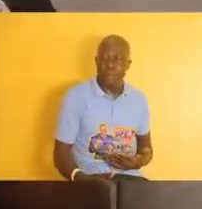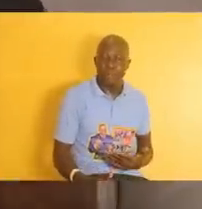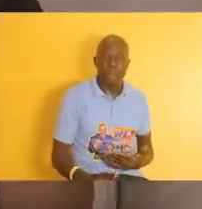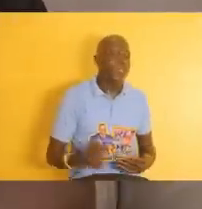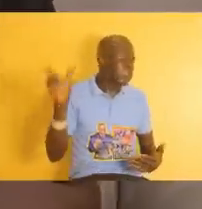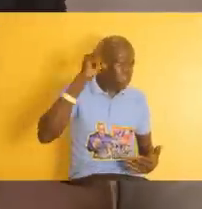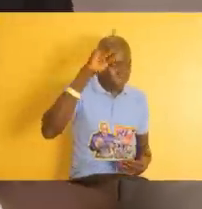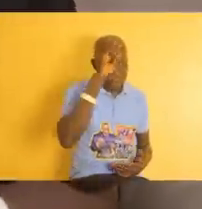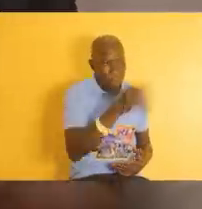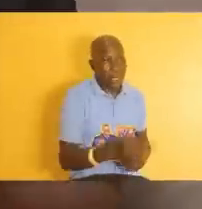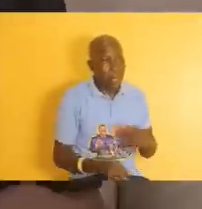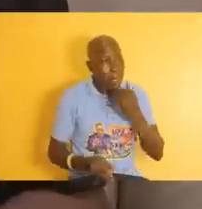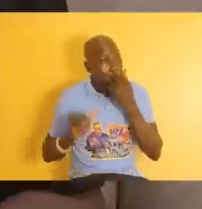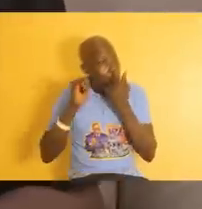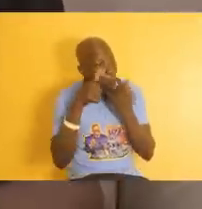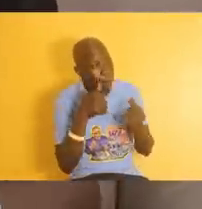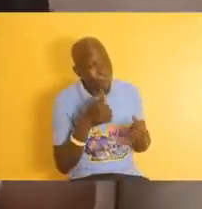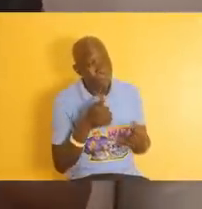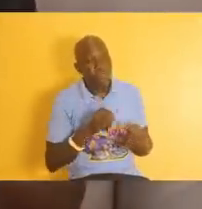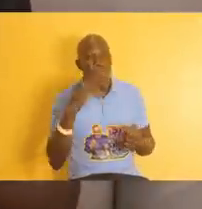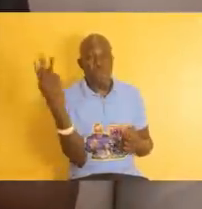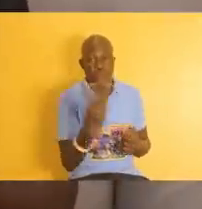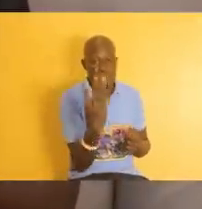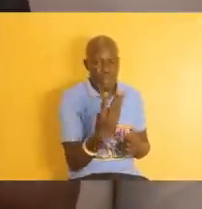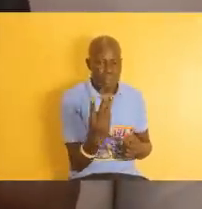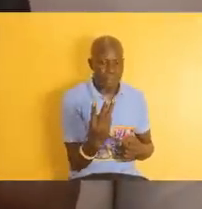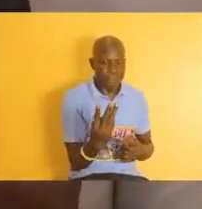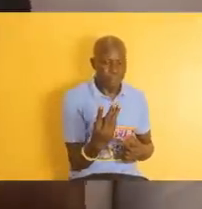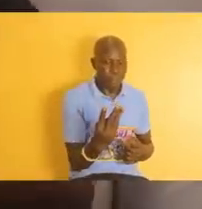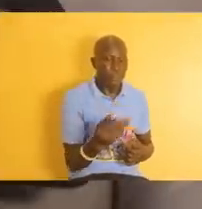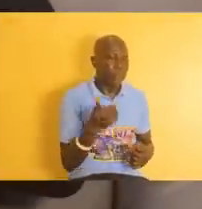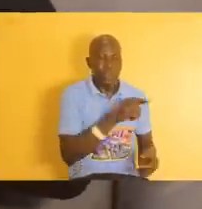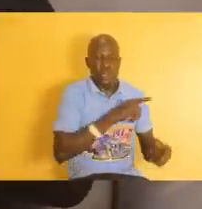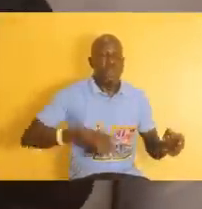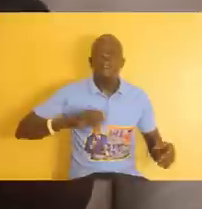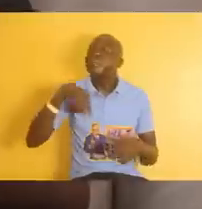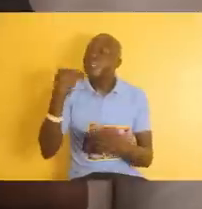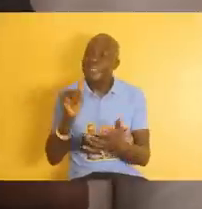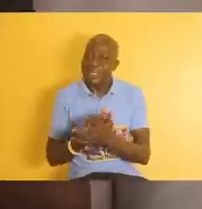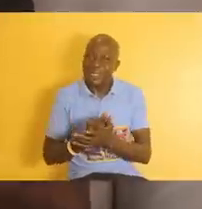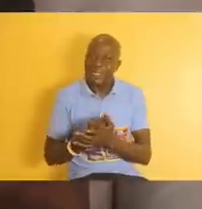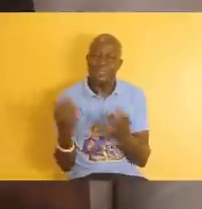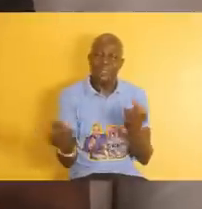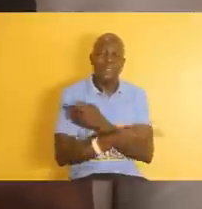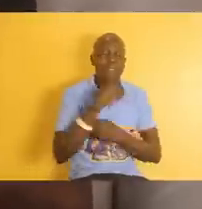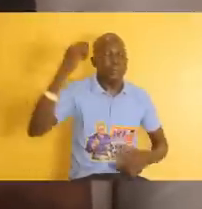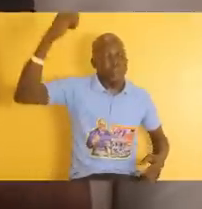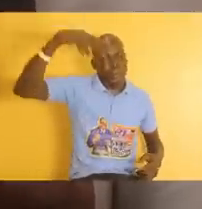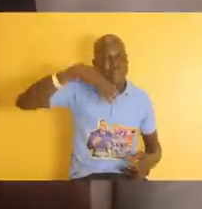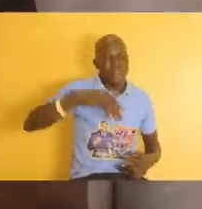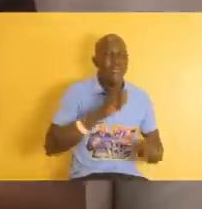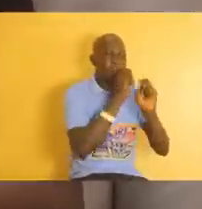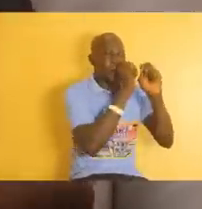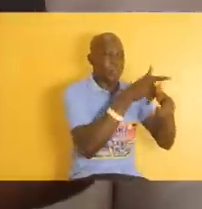fire. Ẹ gbọ́ mi sá. Listen to me, sir. Ọlá. Tomorrow. Wednesday. Olúwa sọ fún mi pé. The Lord said that. Ọjọ́ ìbùkún ni. He's a day of blessing.